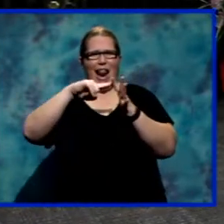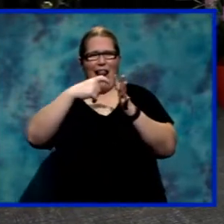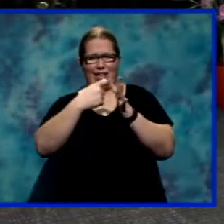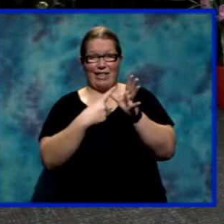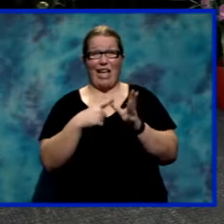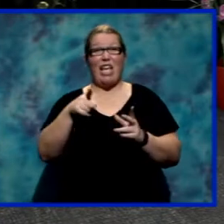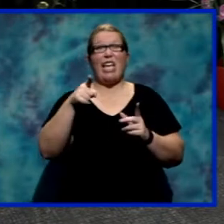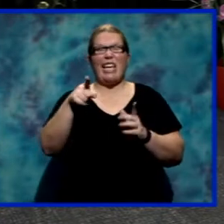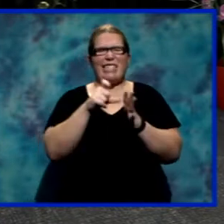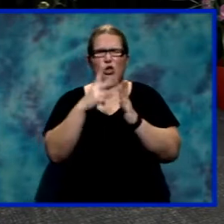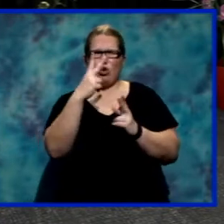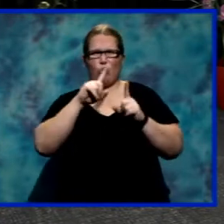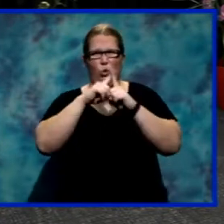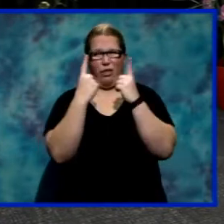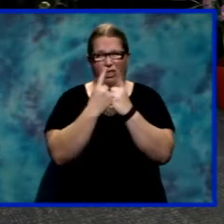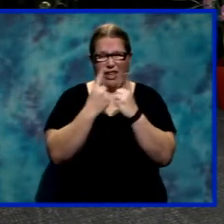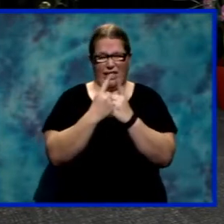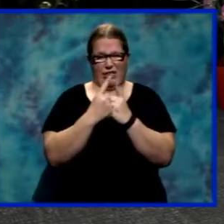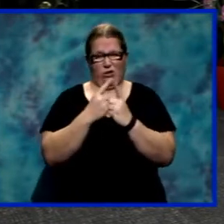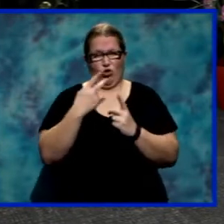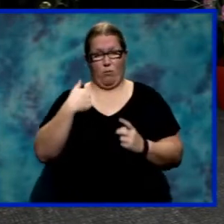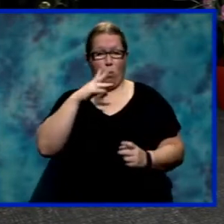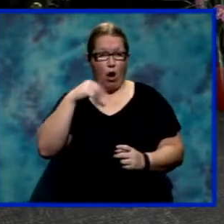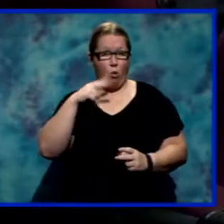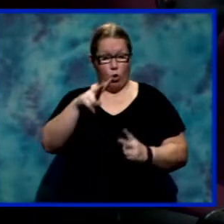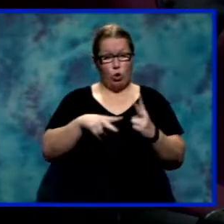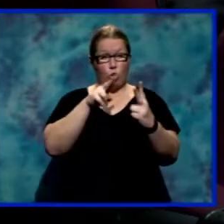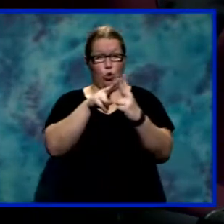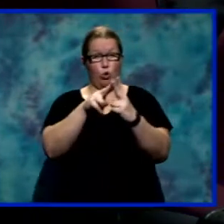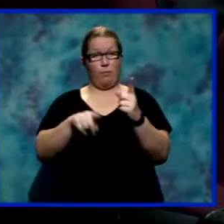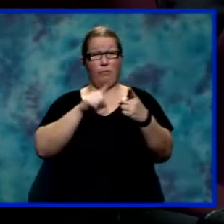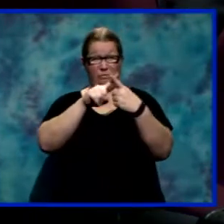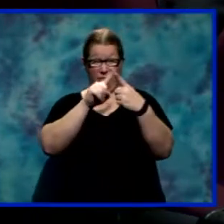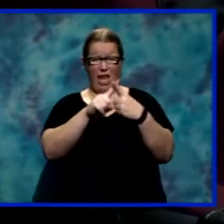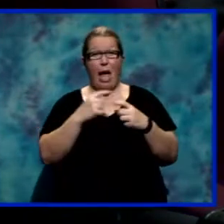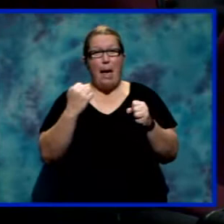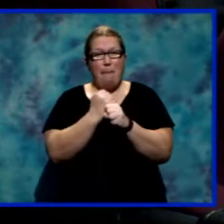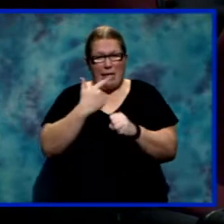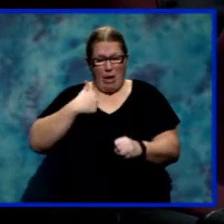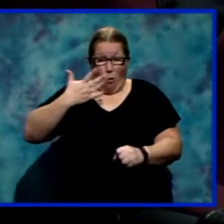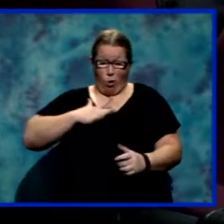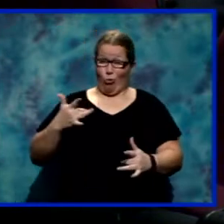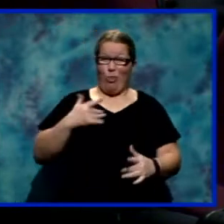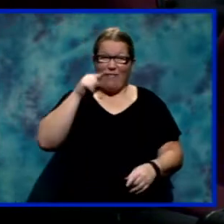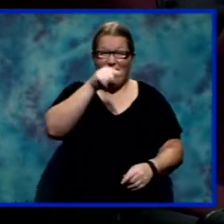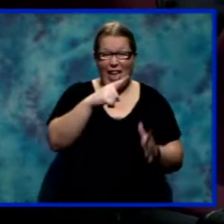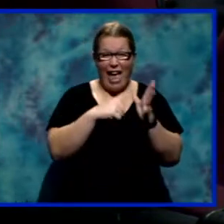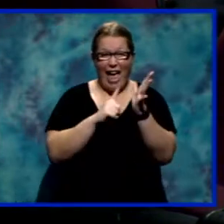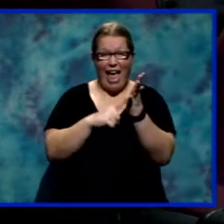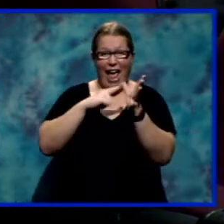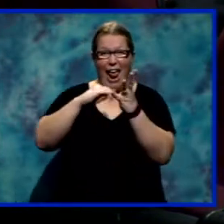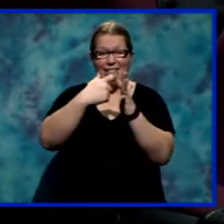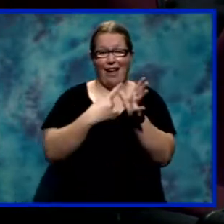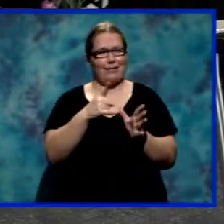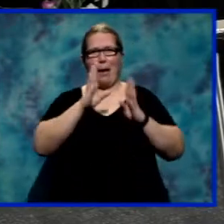it. Number one, and this causes Luska concern, it makes me want to go and live in Alaska. It's an amazing